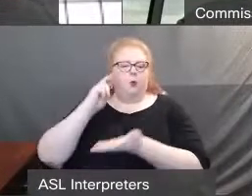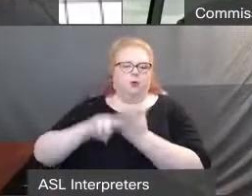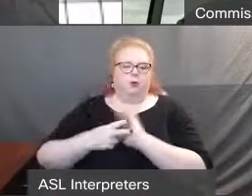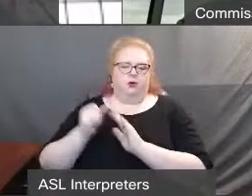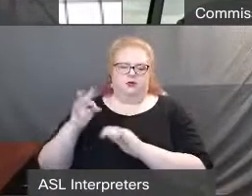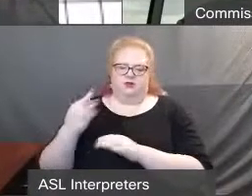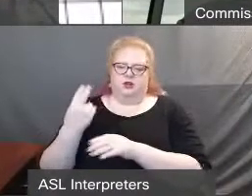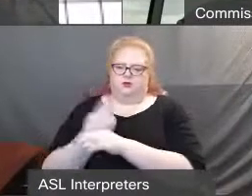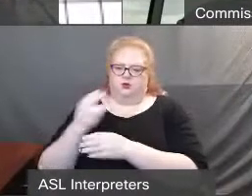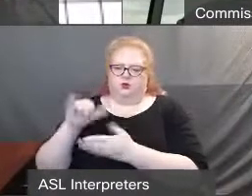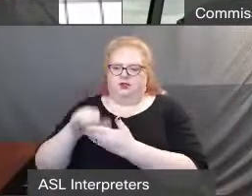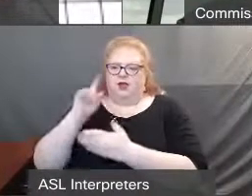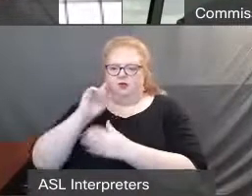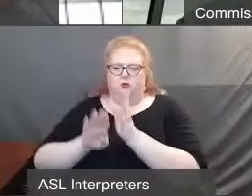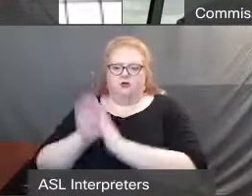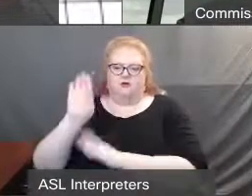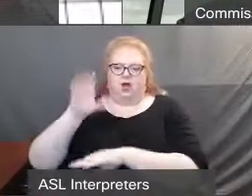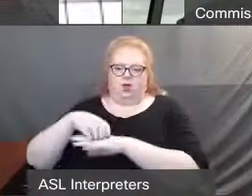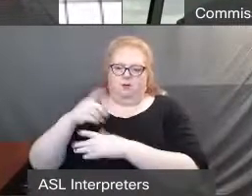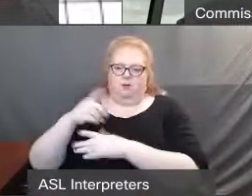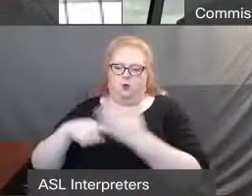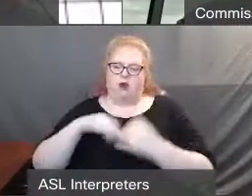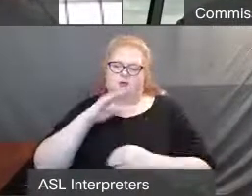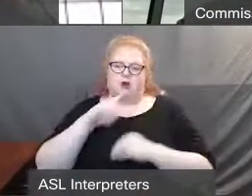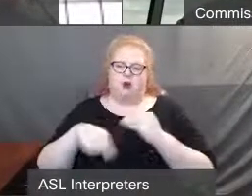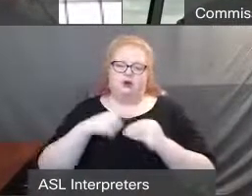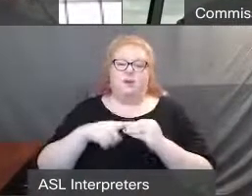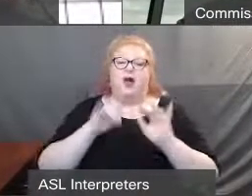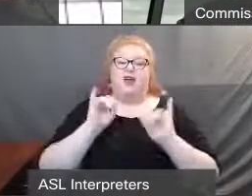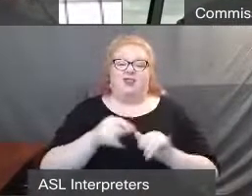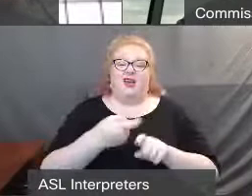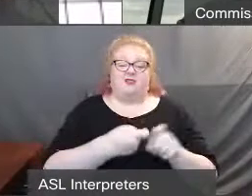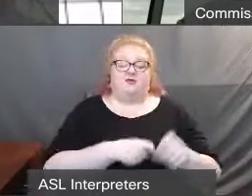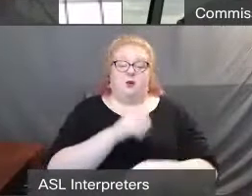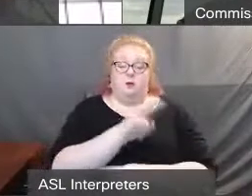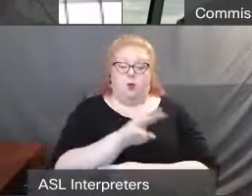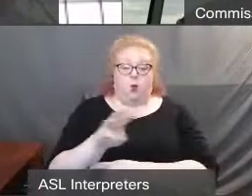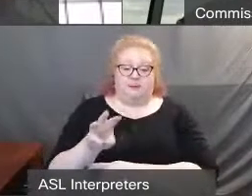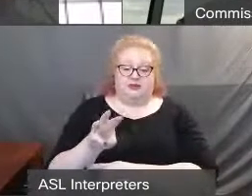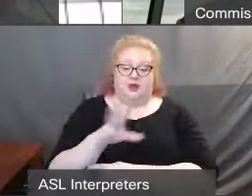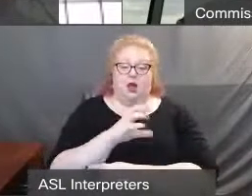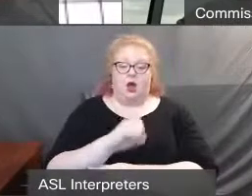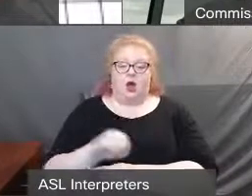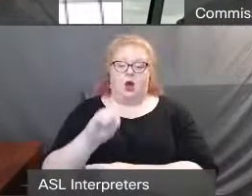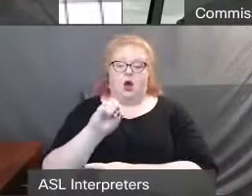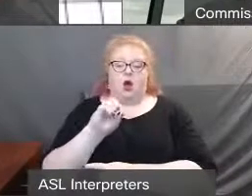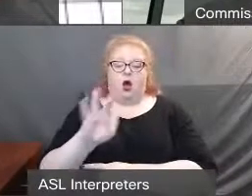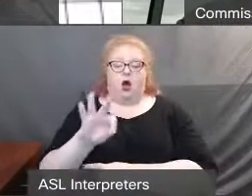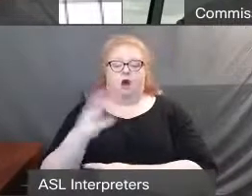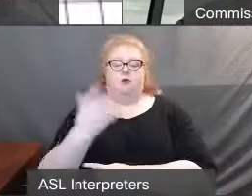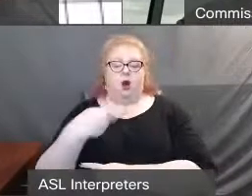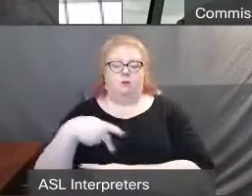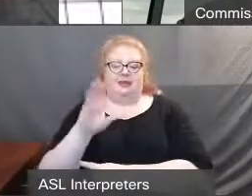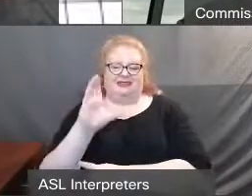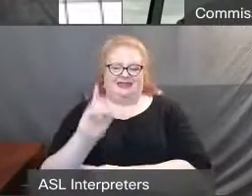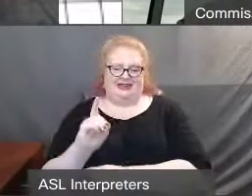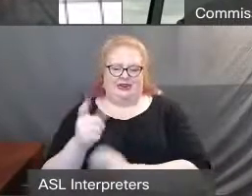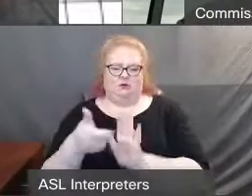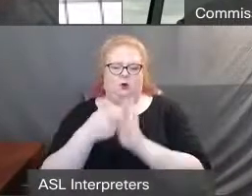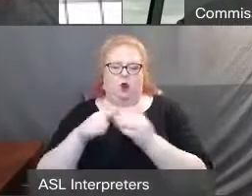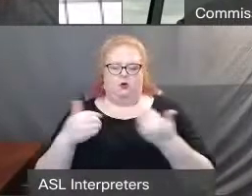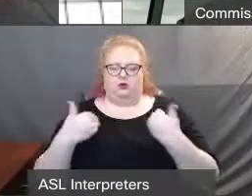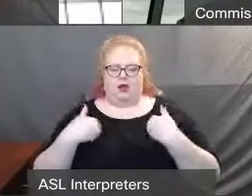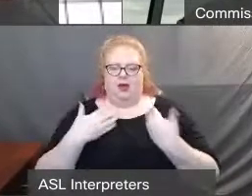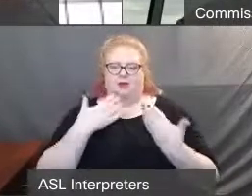what I just listed. That's coming right off the website for what a PCD application should be required to have.